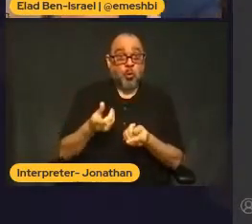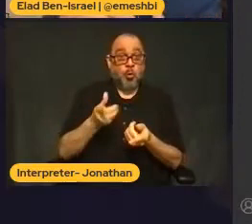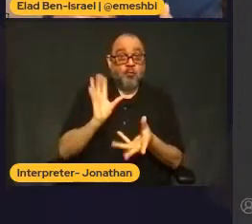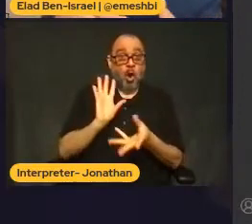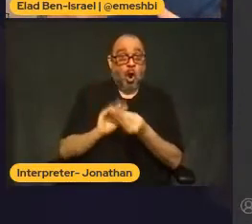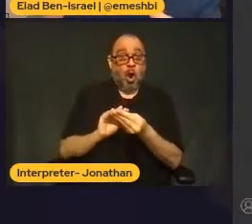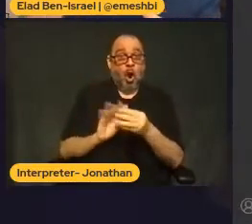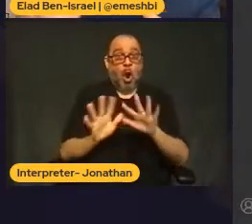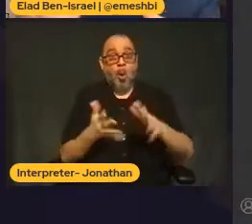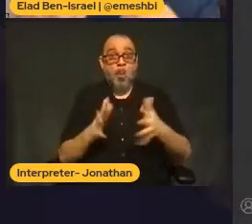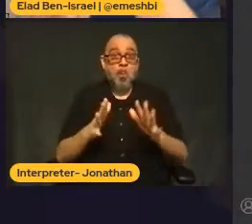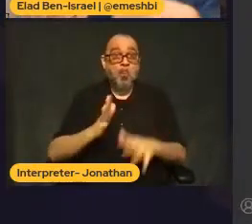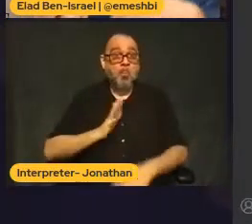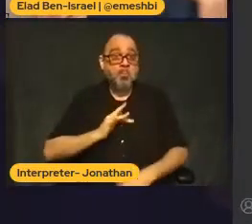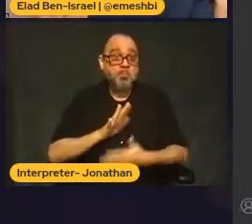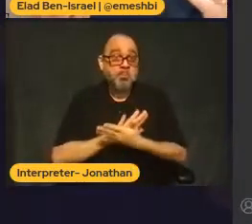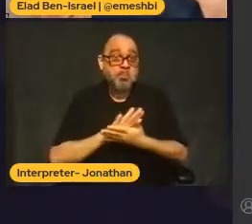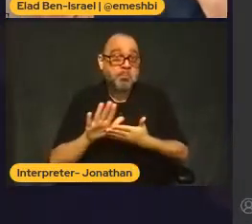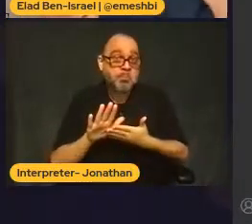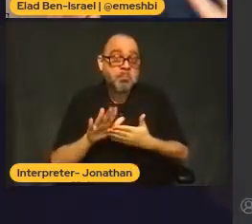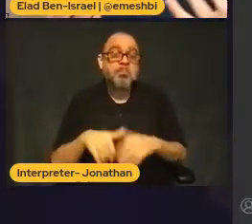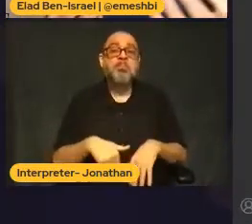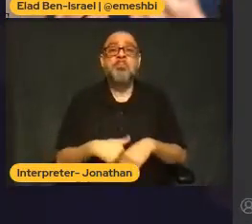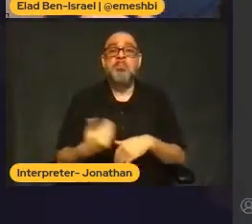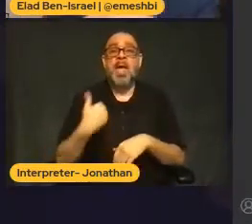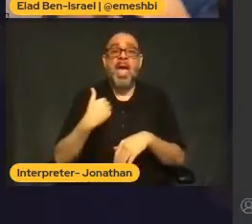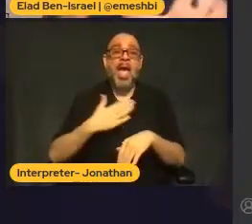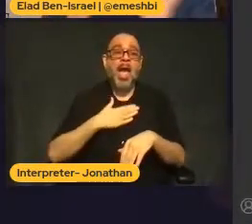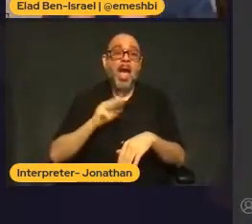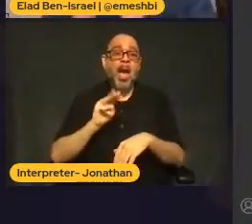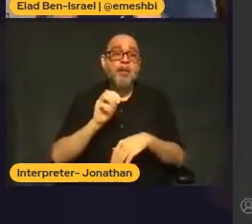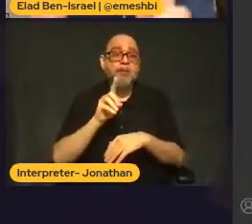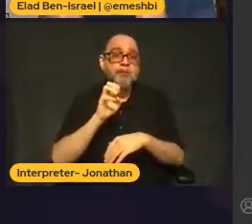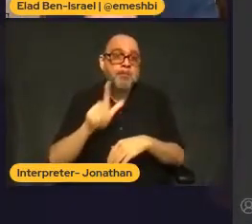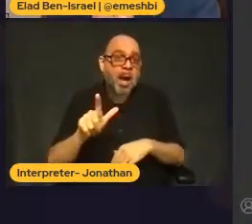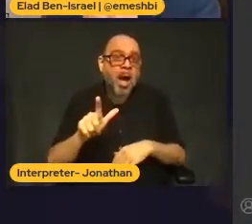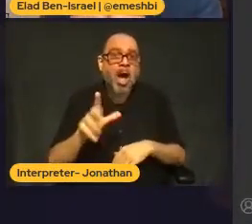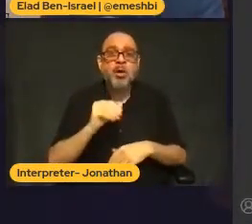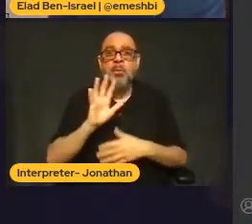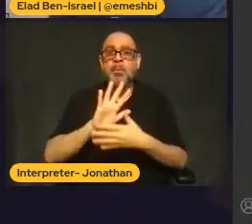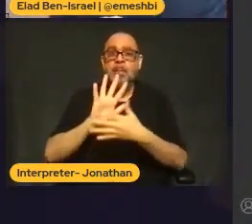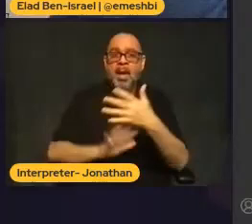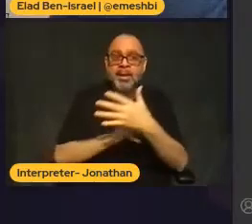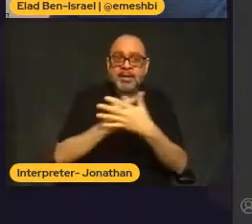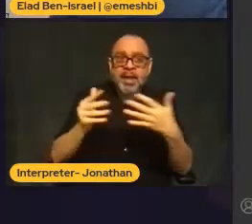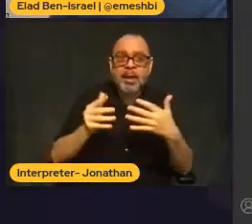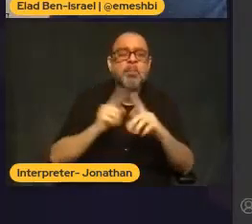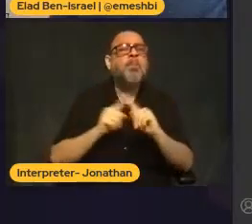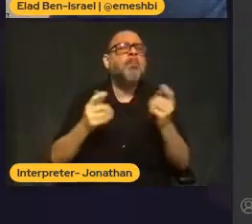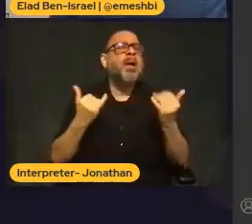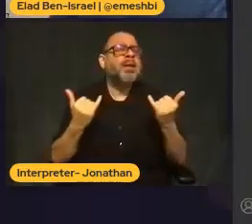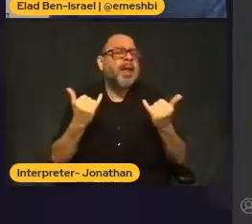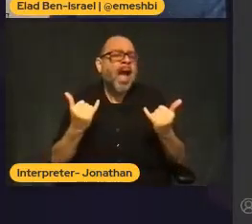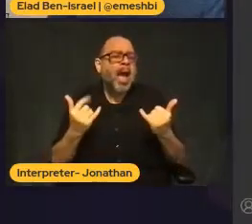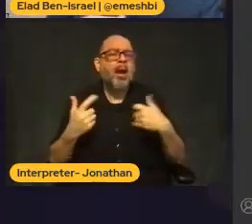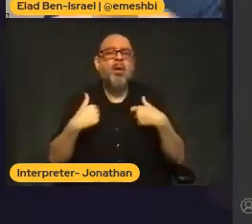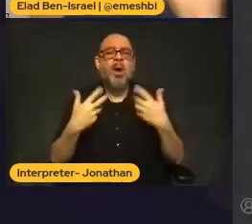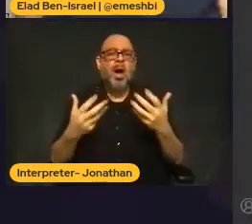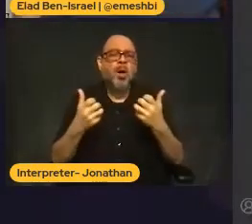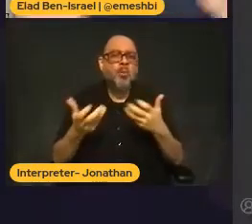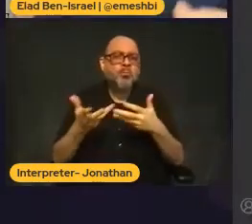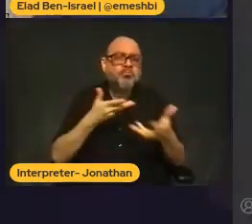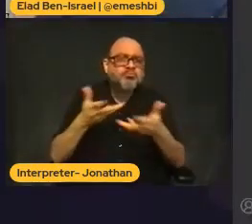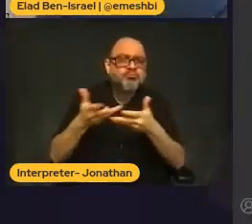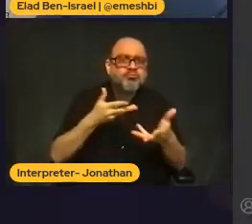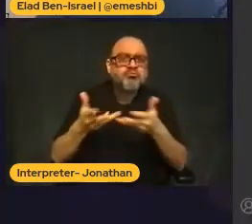nice. I have my model and I have a Dynamo table, but now I want to interact with my my Dynamo table